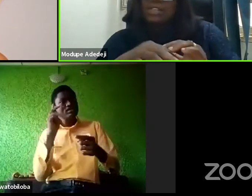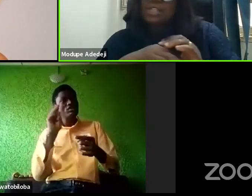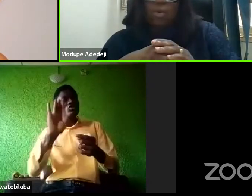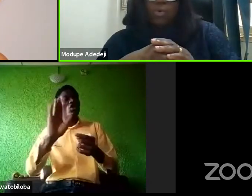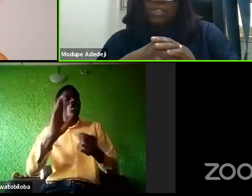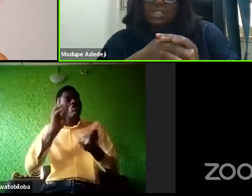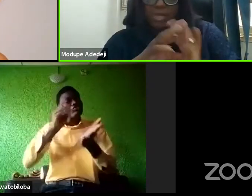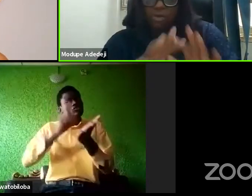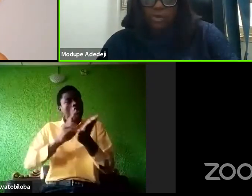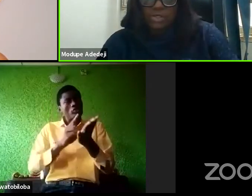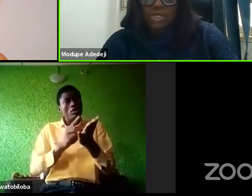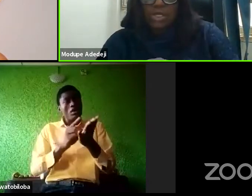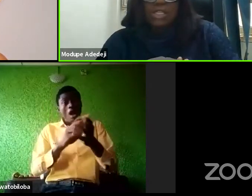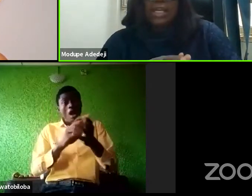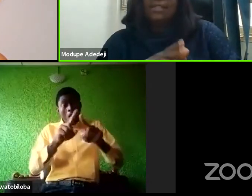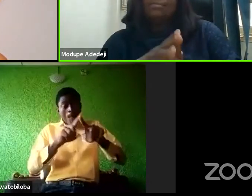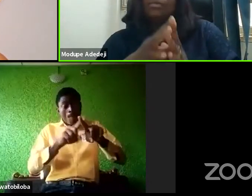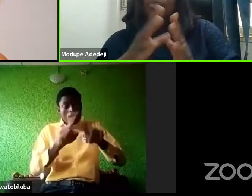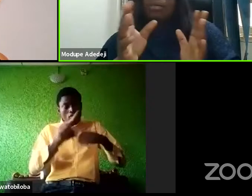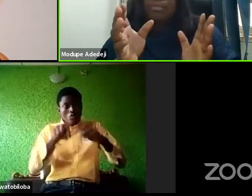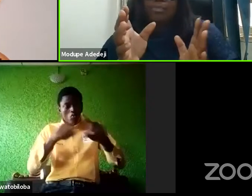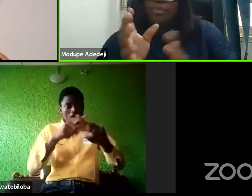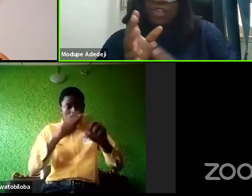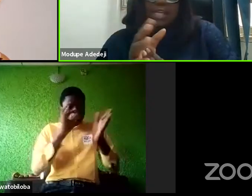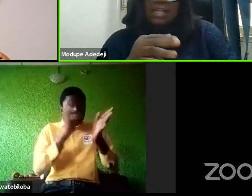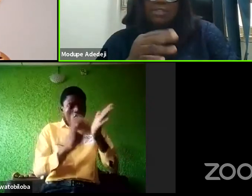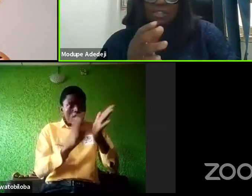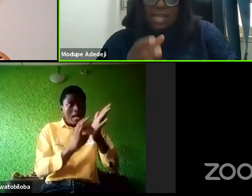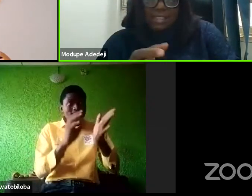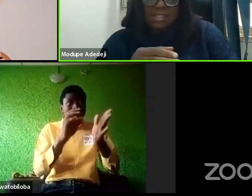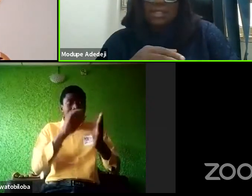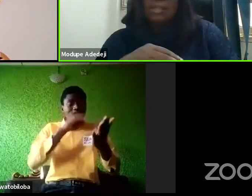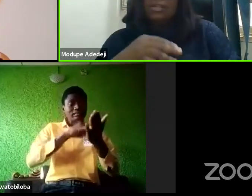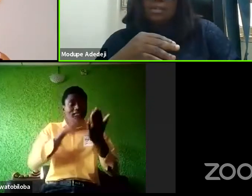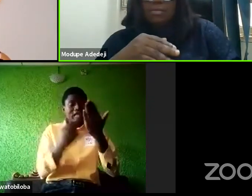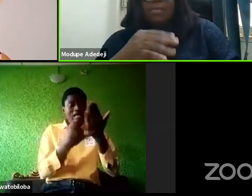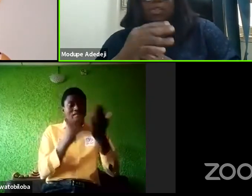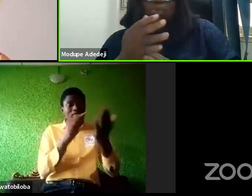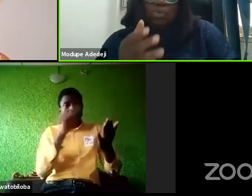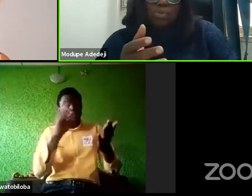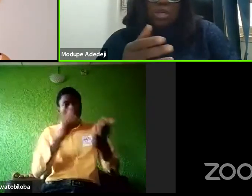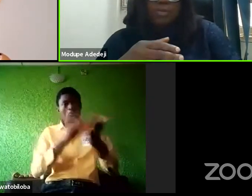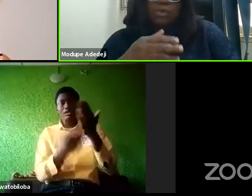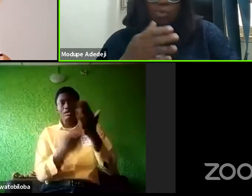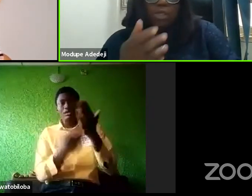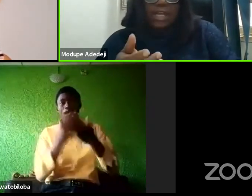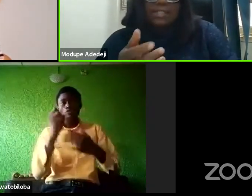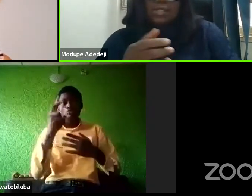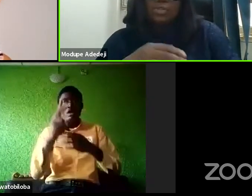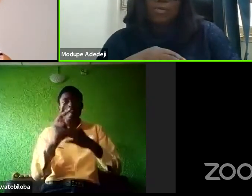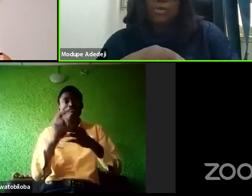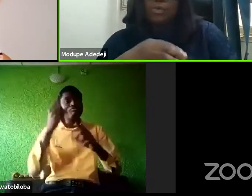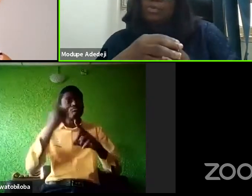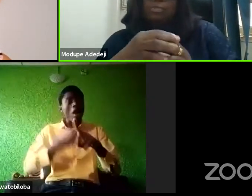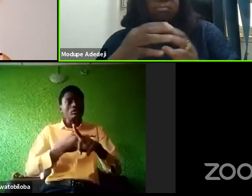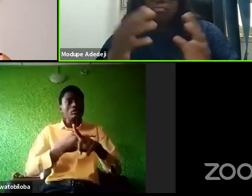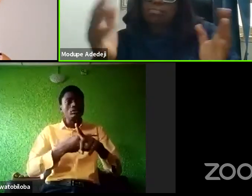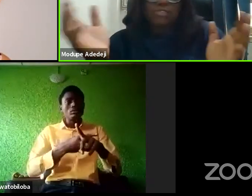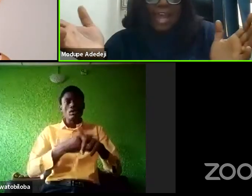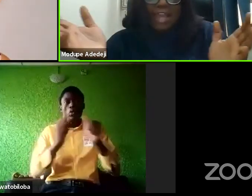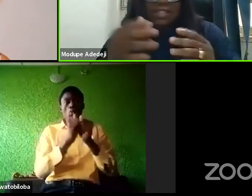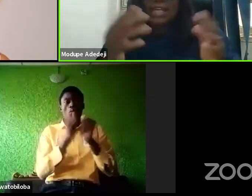Then you can now say, oh, this is menopause. Then some years after that, maybe some people 2 years, some